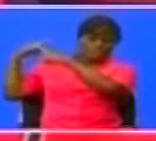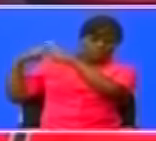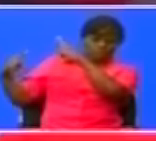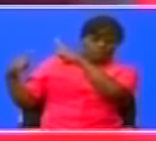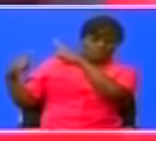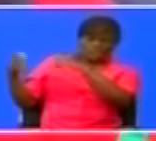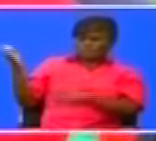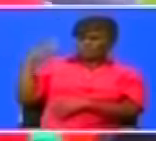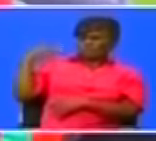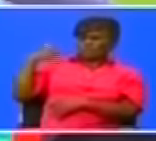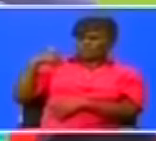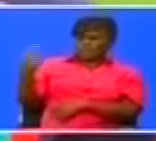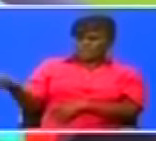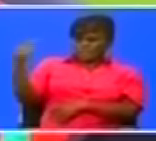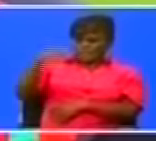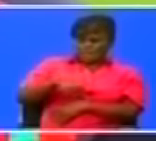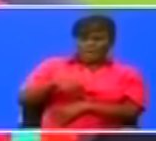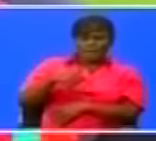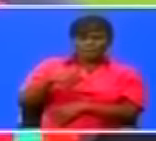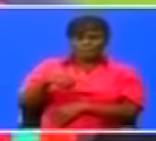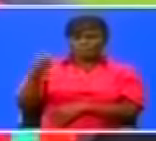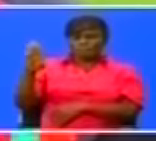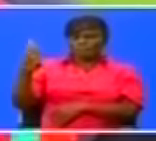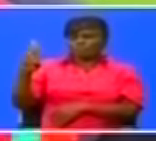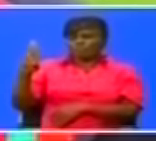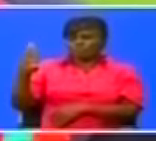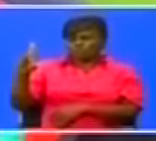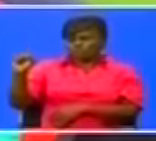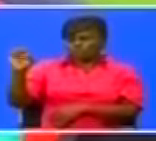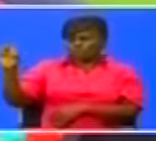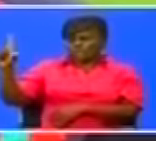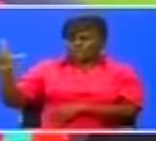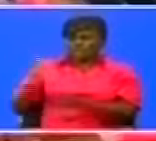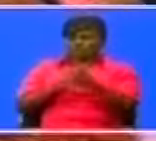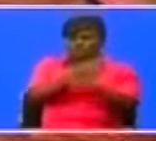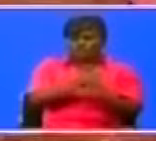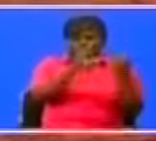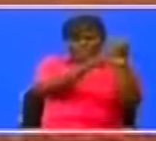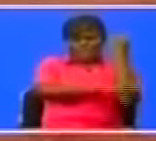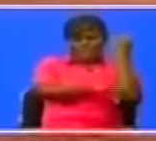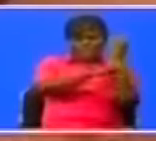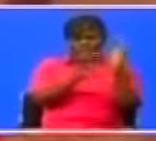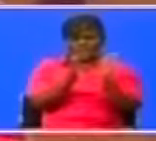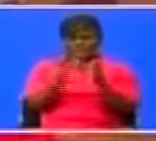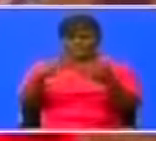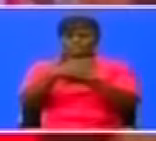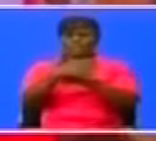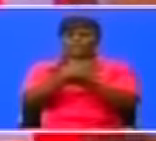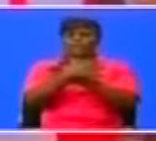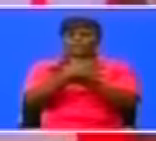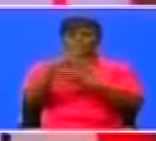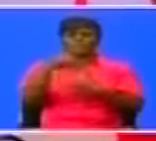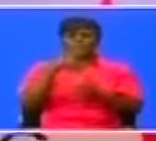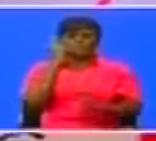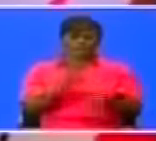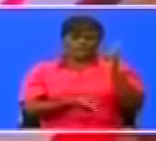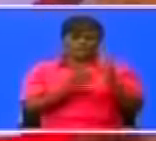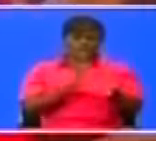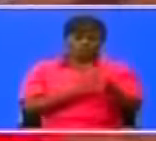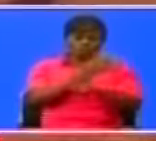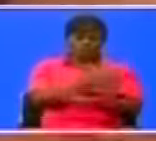Zangambo nimekimbia Brussels cross country sana sana na pia Germany kuna some cross country nimekuwa nikikimbia na 10